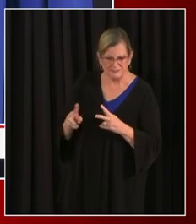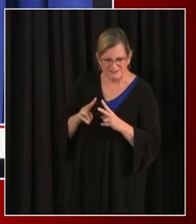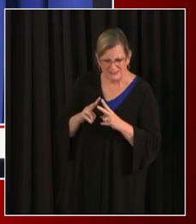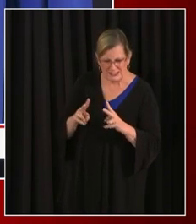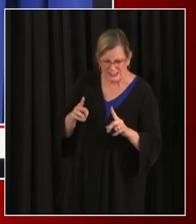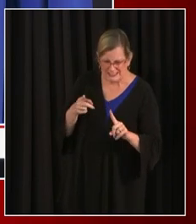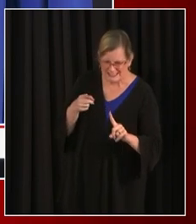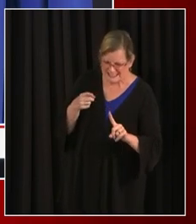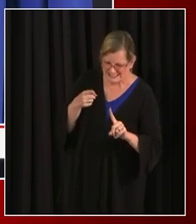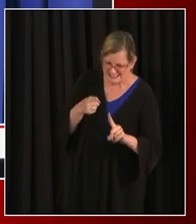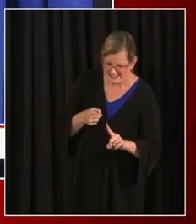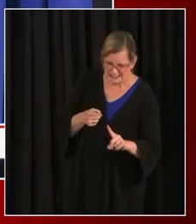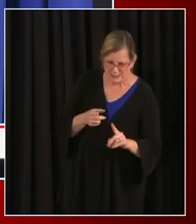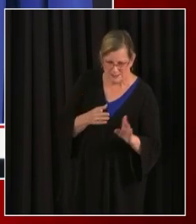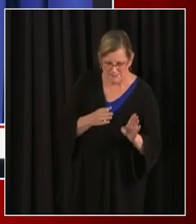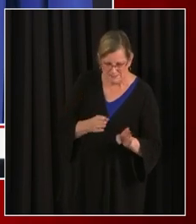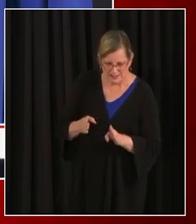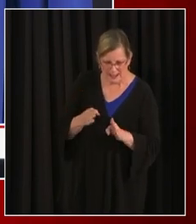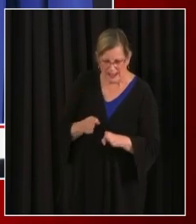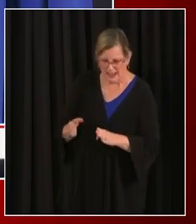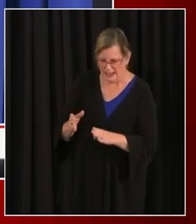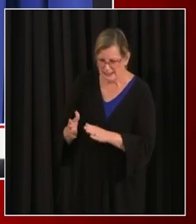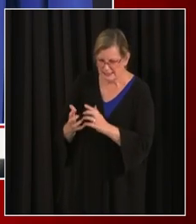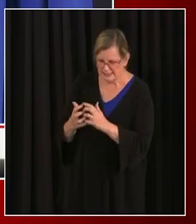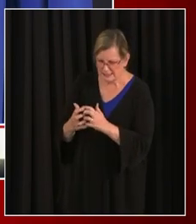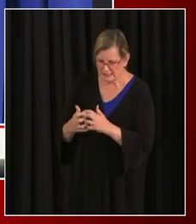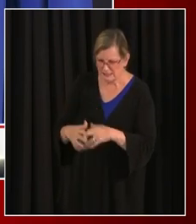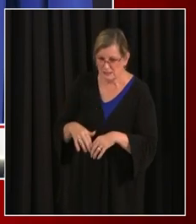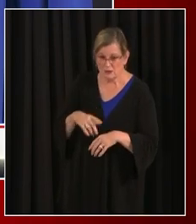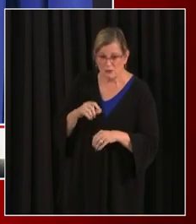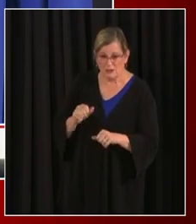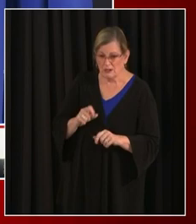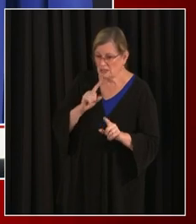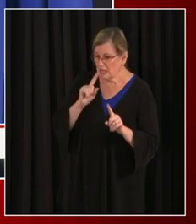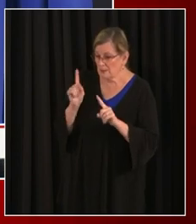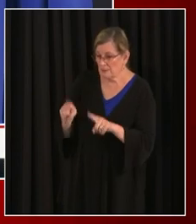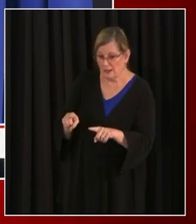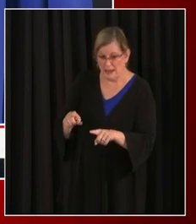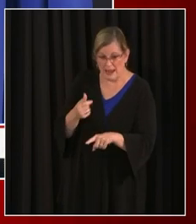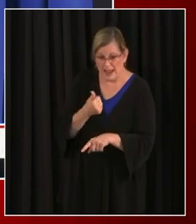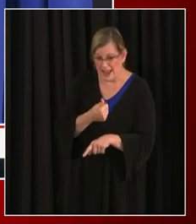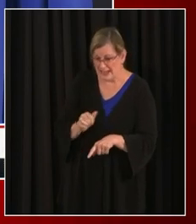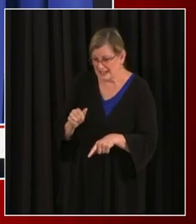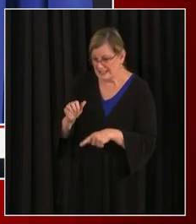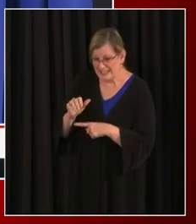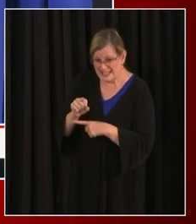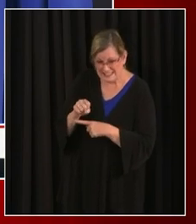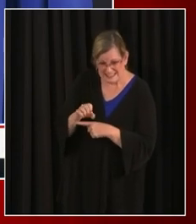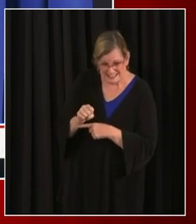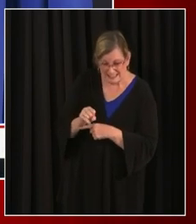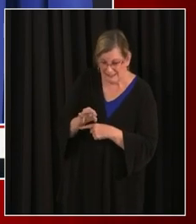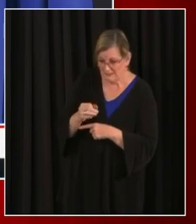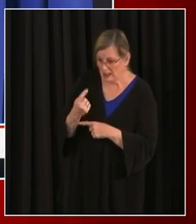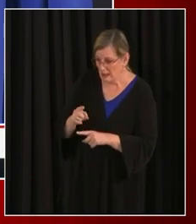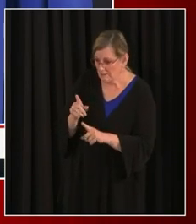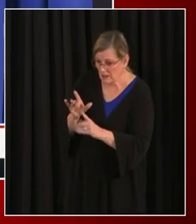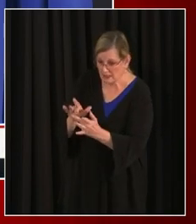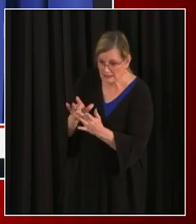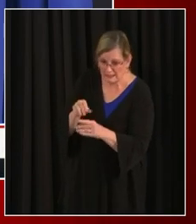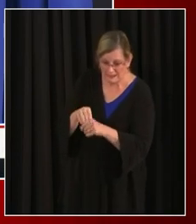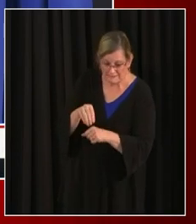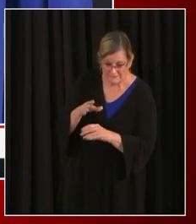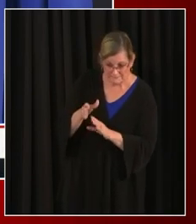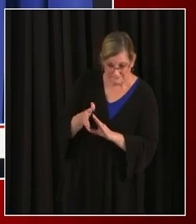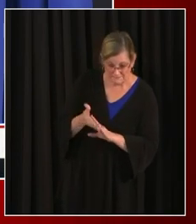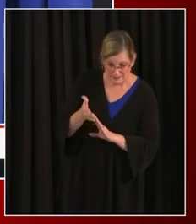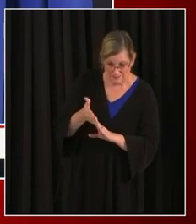operational plans, such that we can respond to cases and contacts being in their environment and maintain